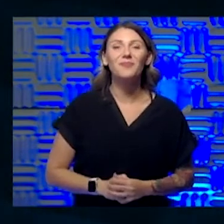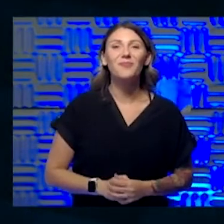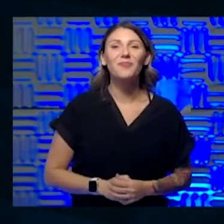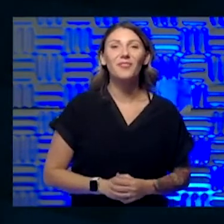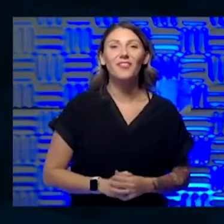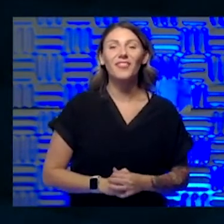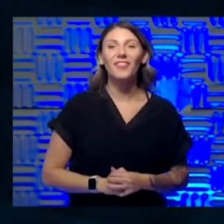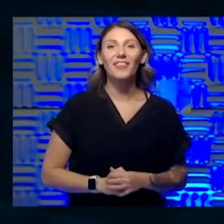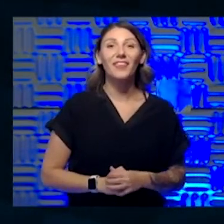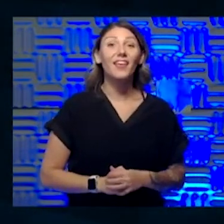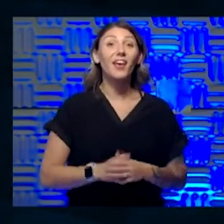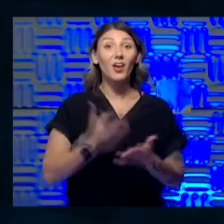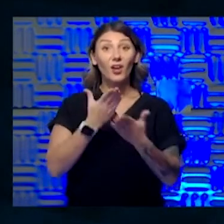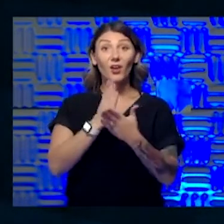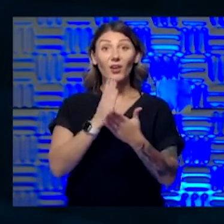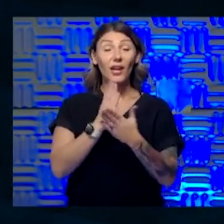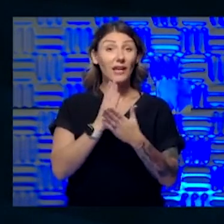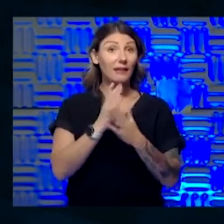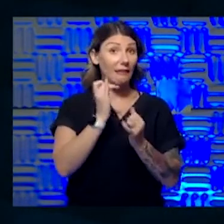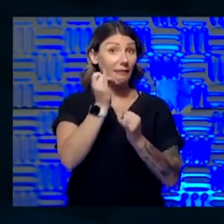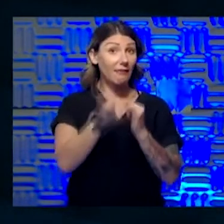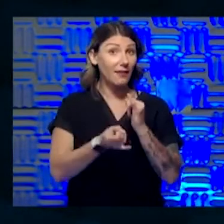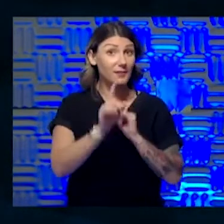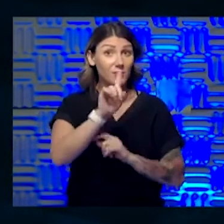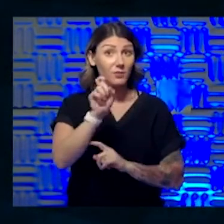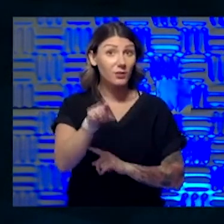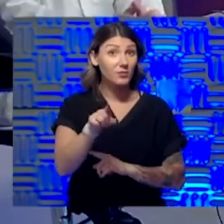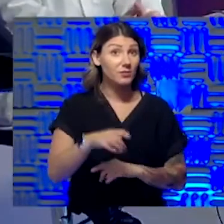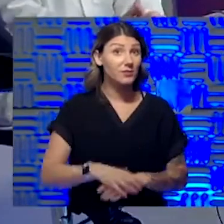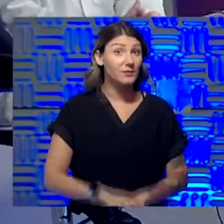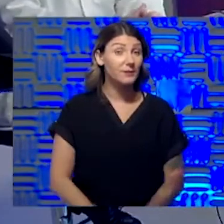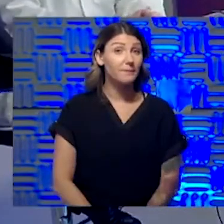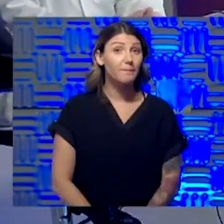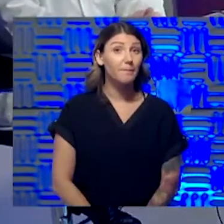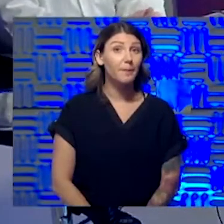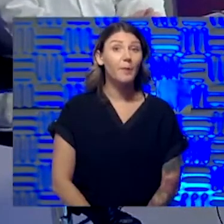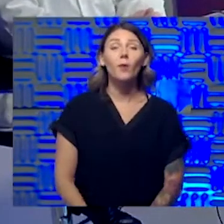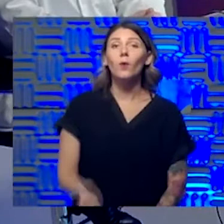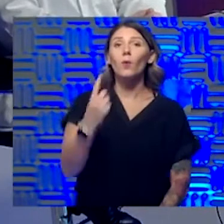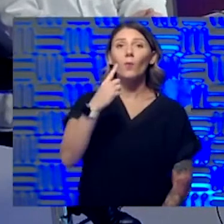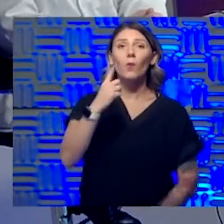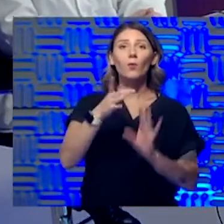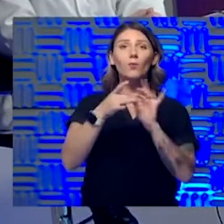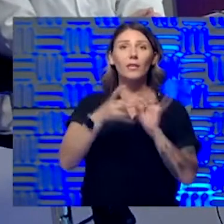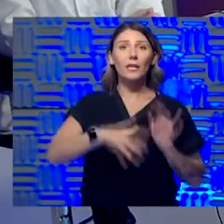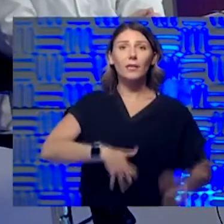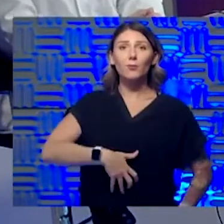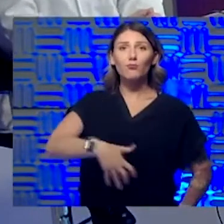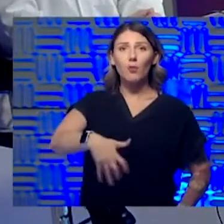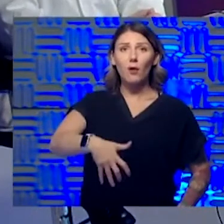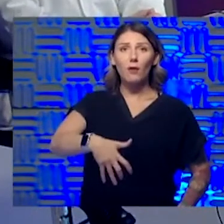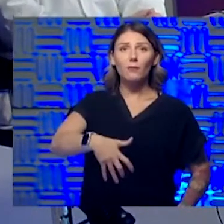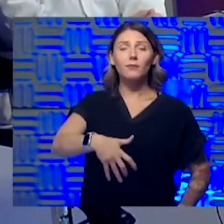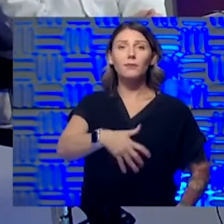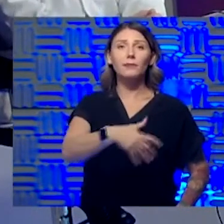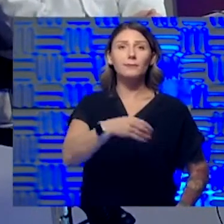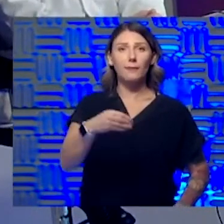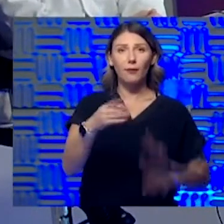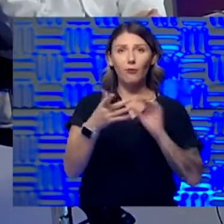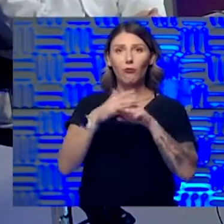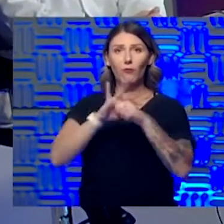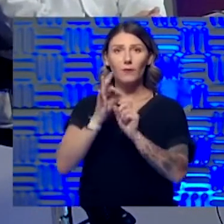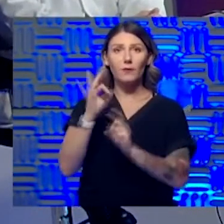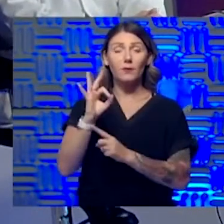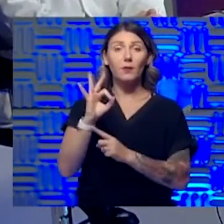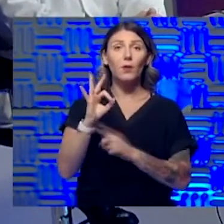So, all right. Any other last questions that we have? There is one about pregnancy and COVID.